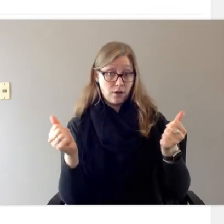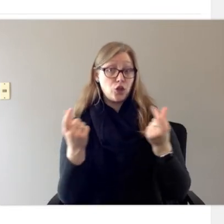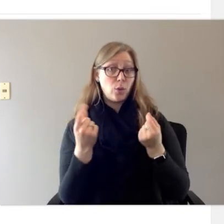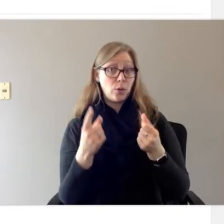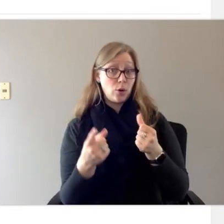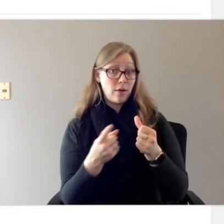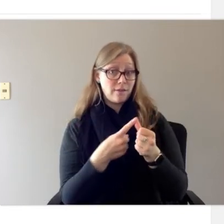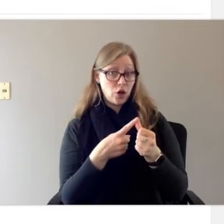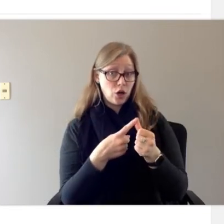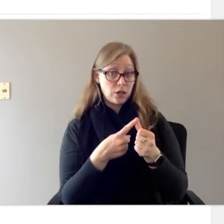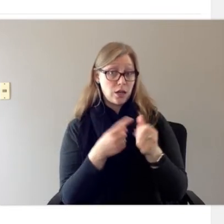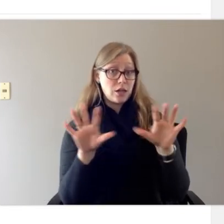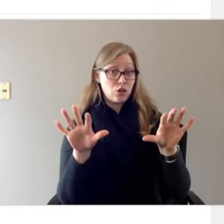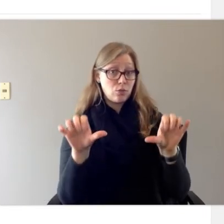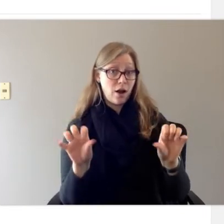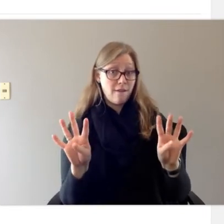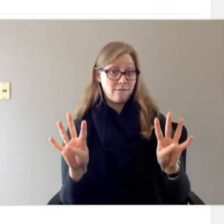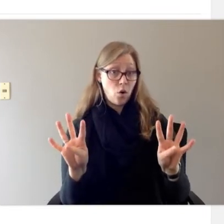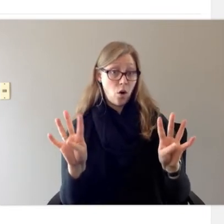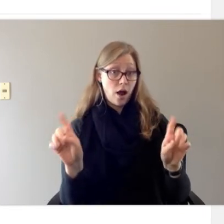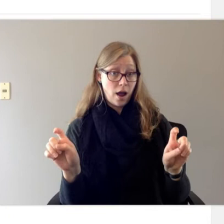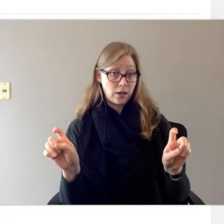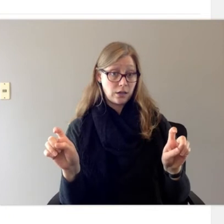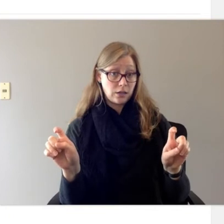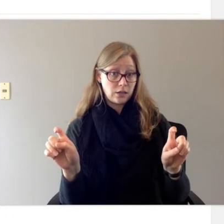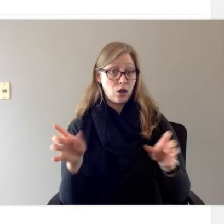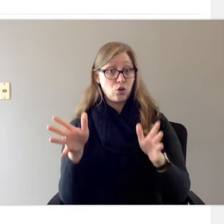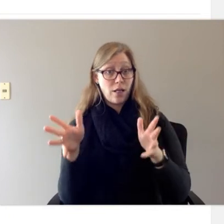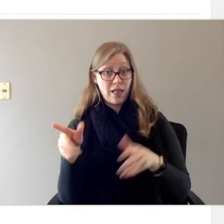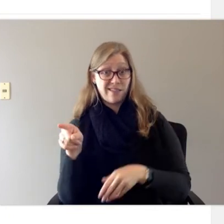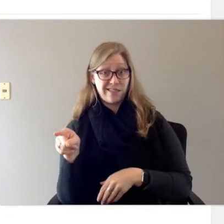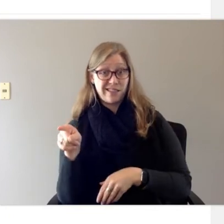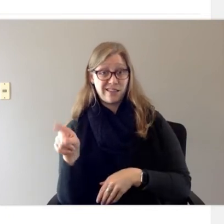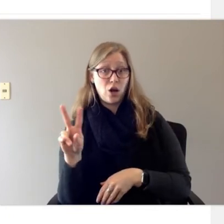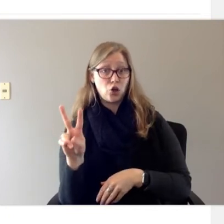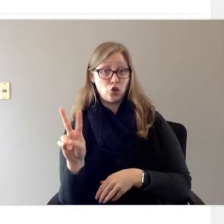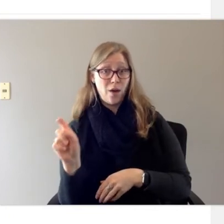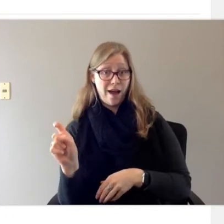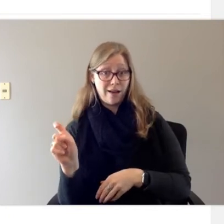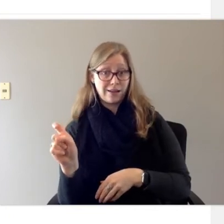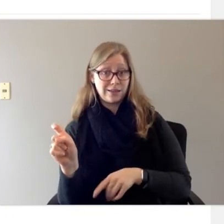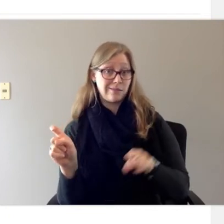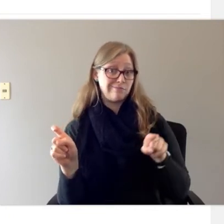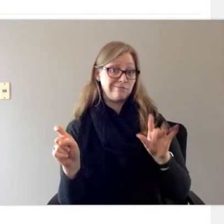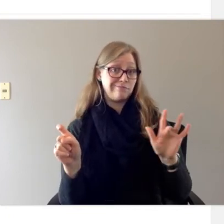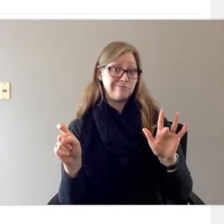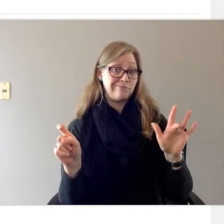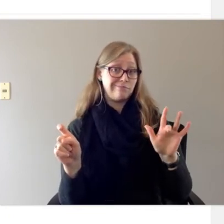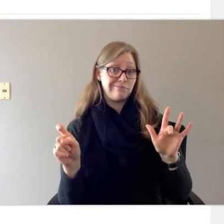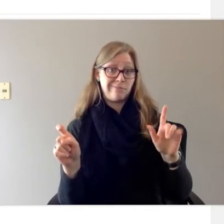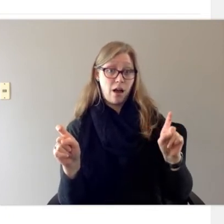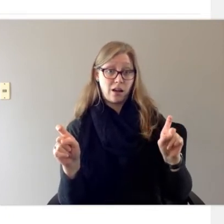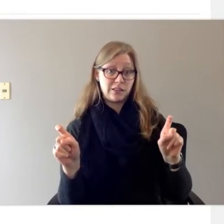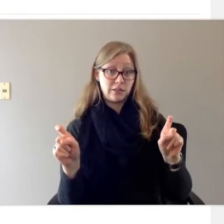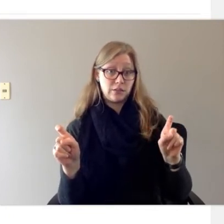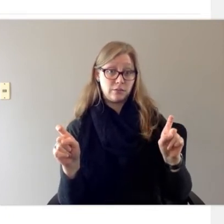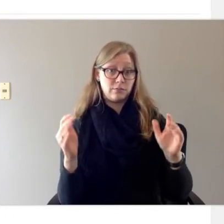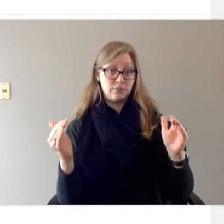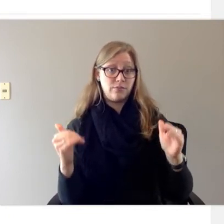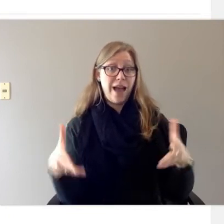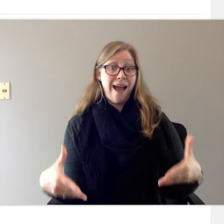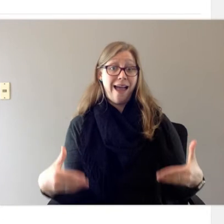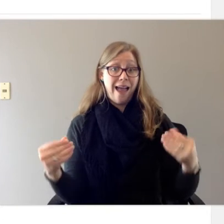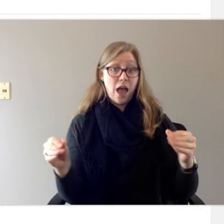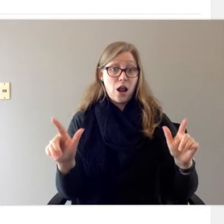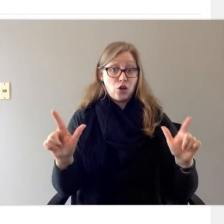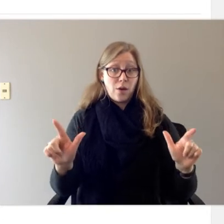from both sides. So now I have 2x on the left side and no x's on the right. I'm going to add 27 to both sides,